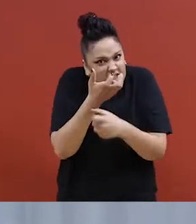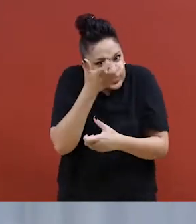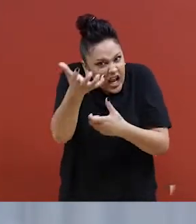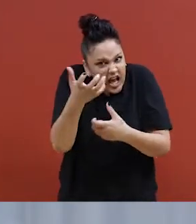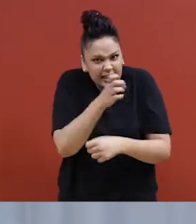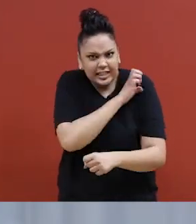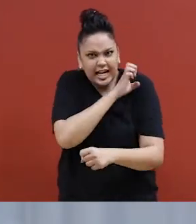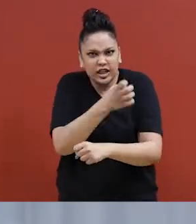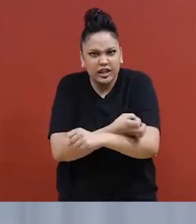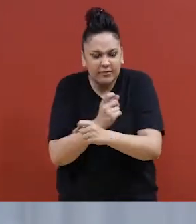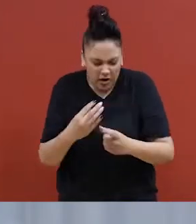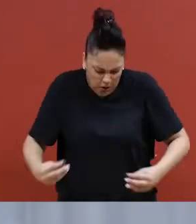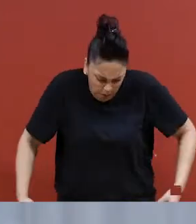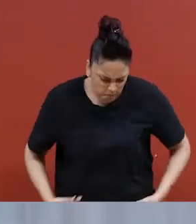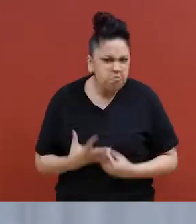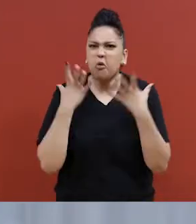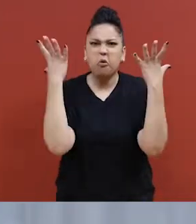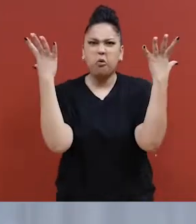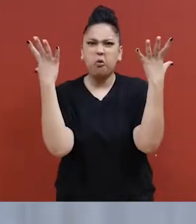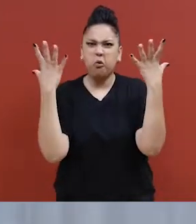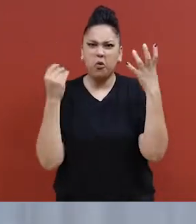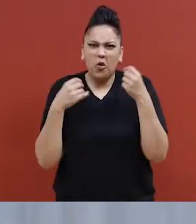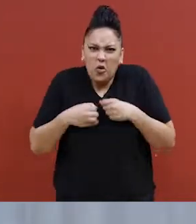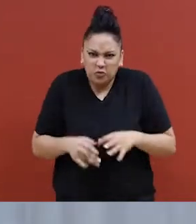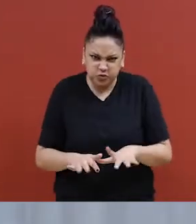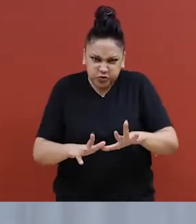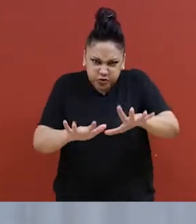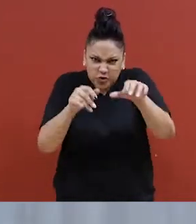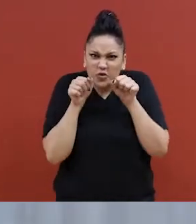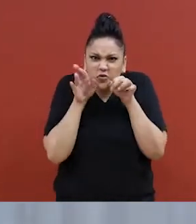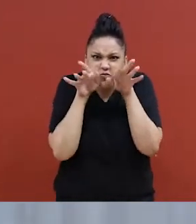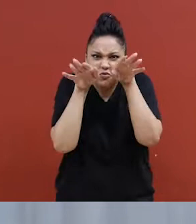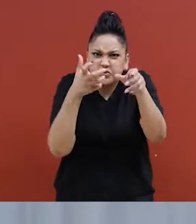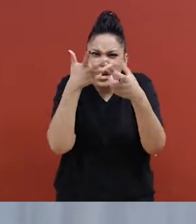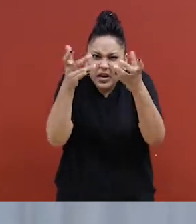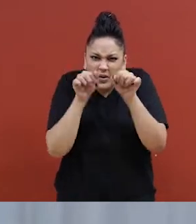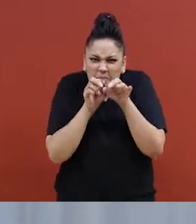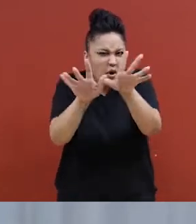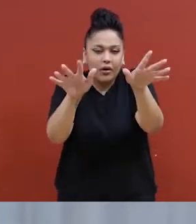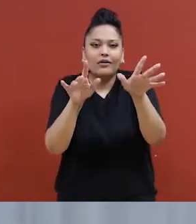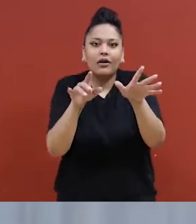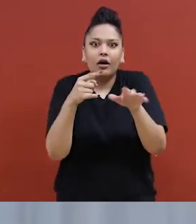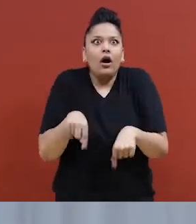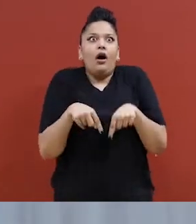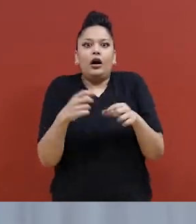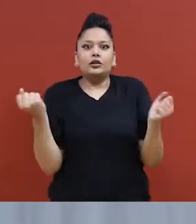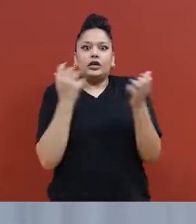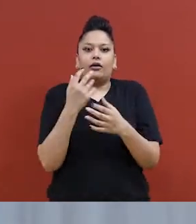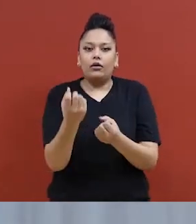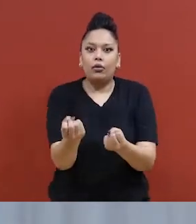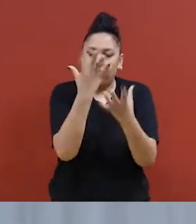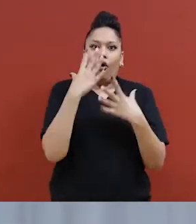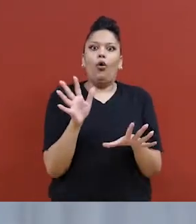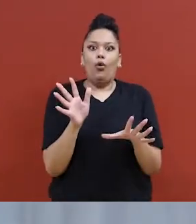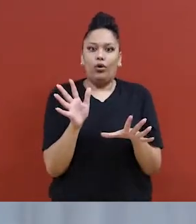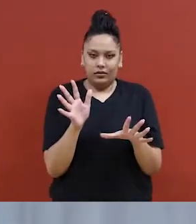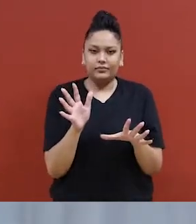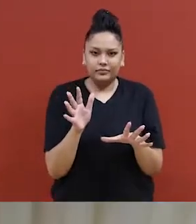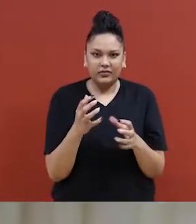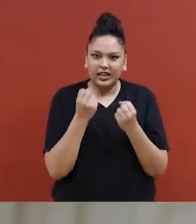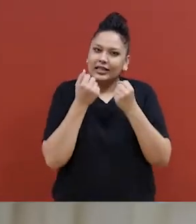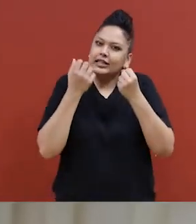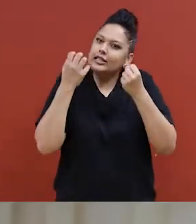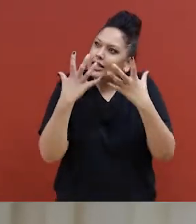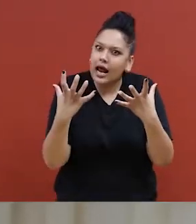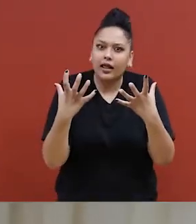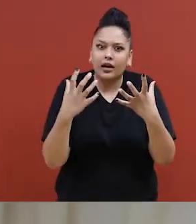shot of adrenaline that is released in our bloodstream anytime we're afraid, anytime we've been shocked or scared,